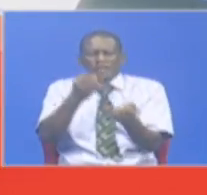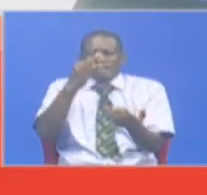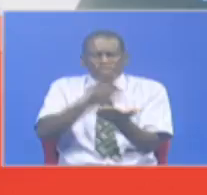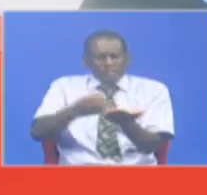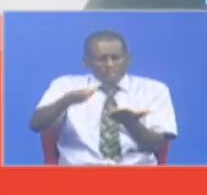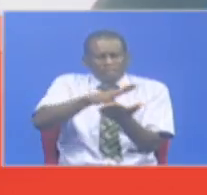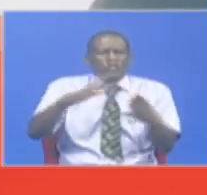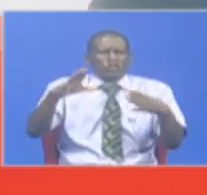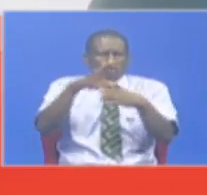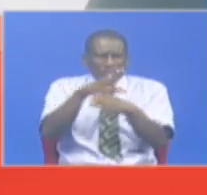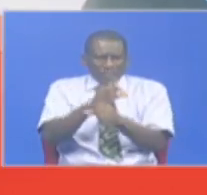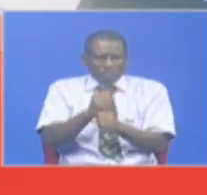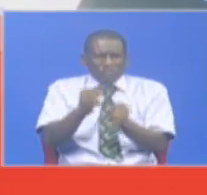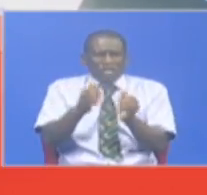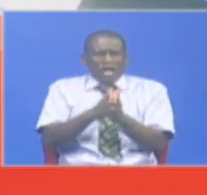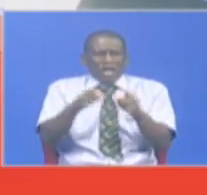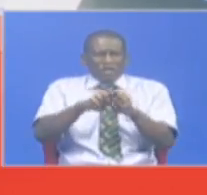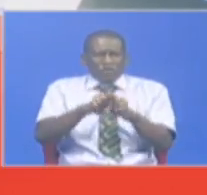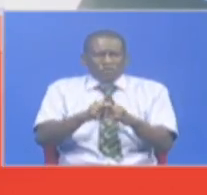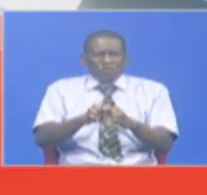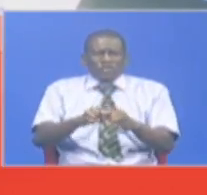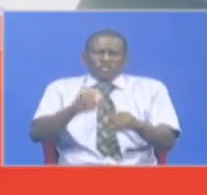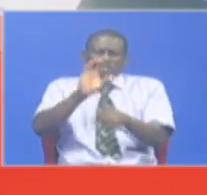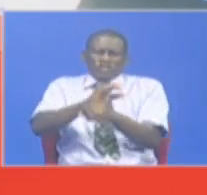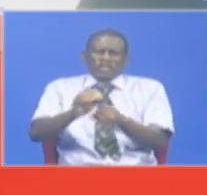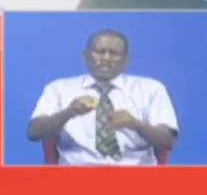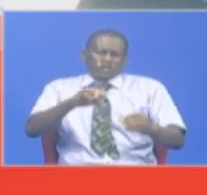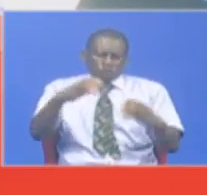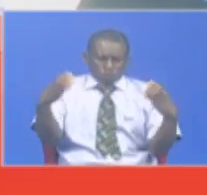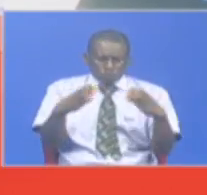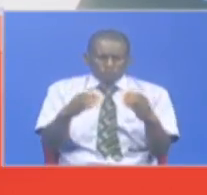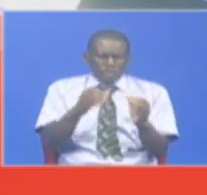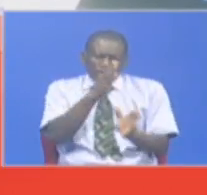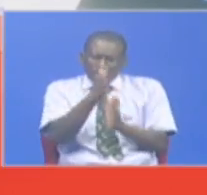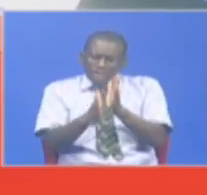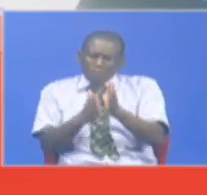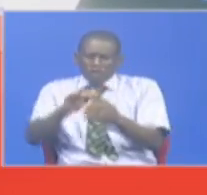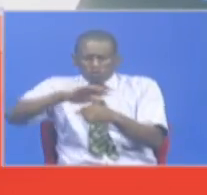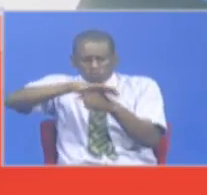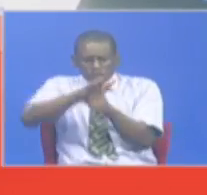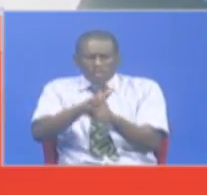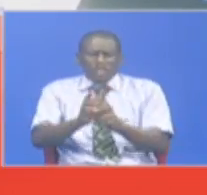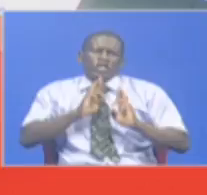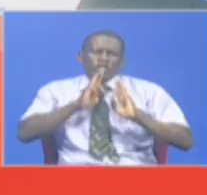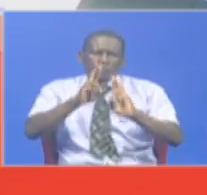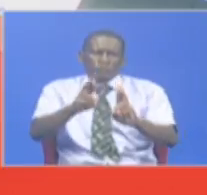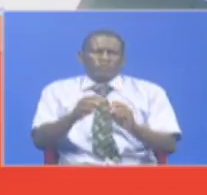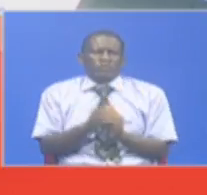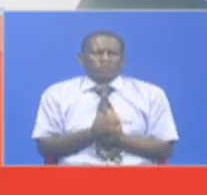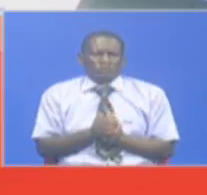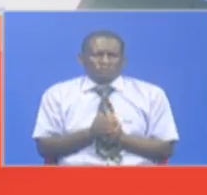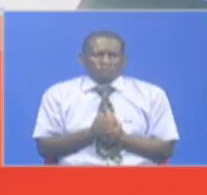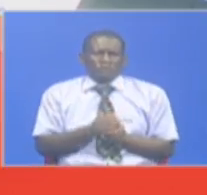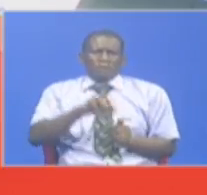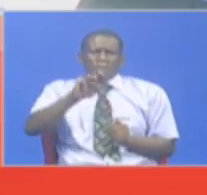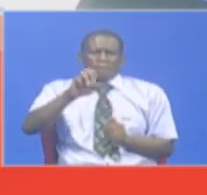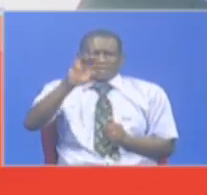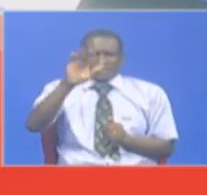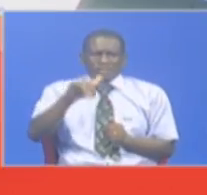organization, and also parachurch ministries as well in the designing of COVID-19 responses? Masi.